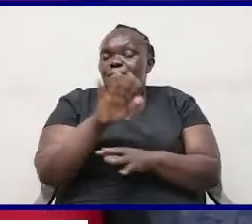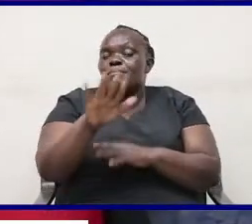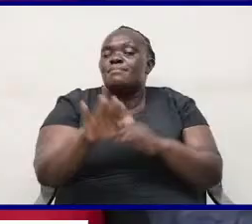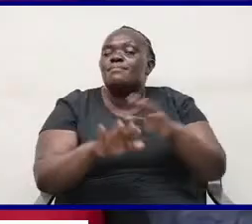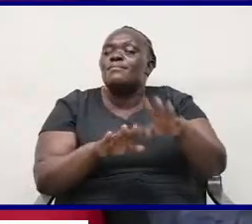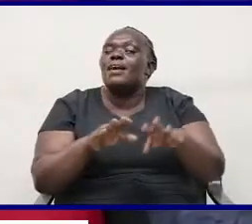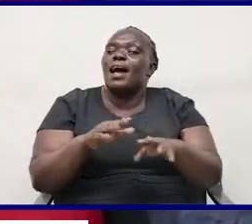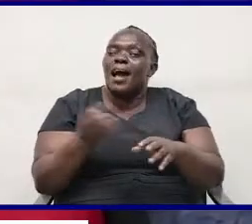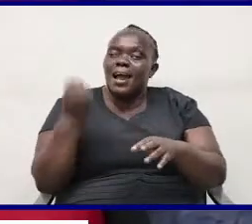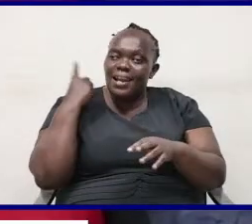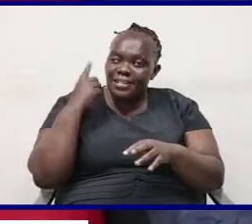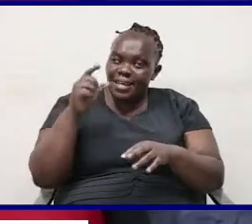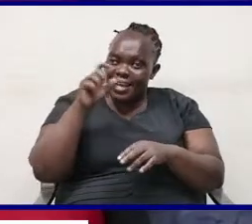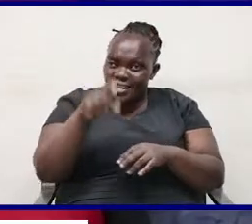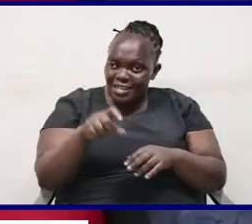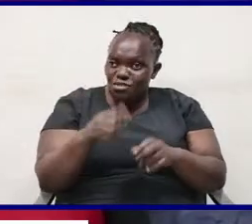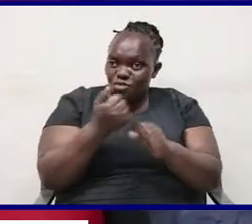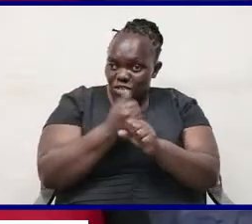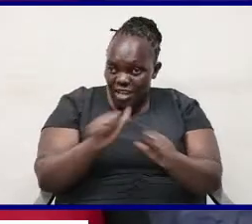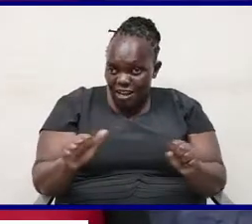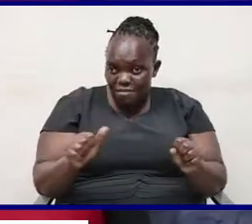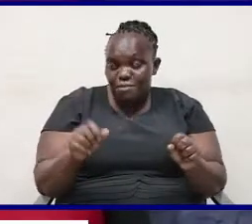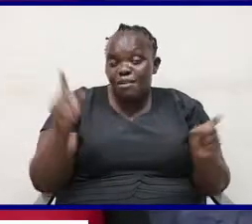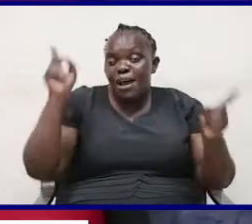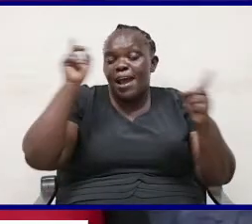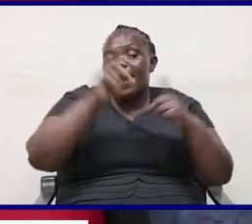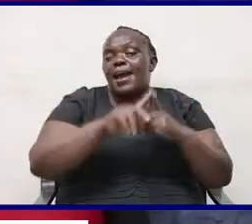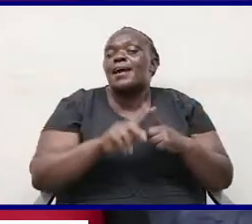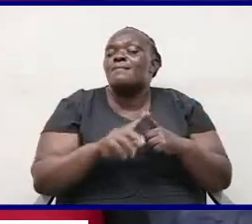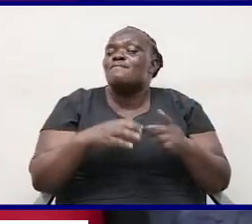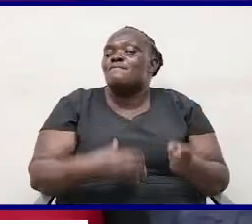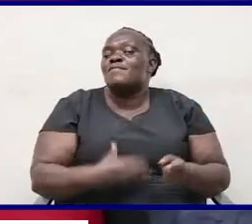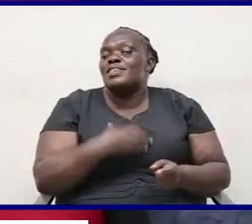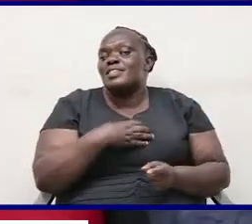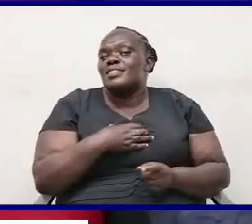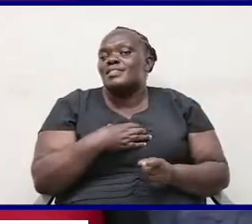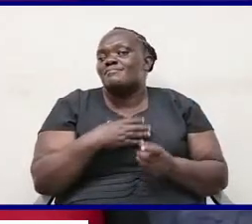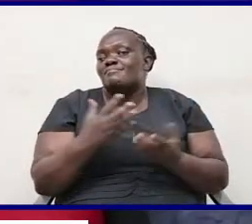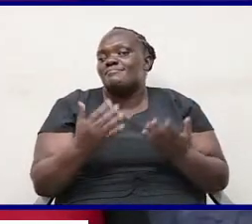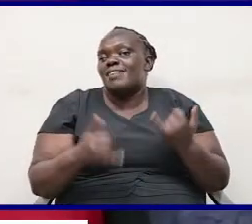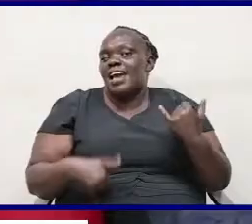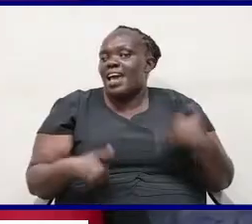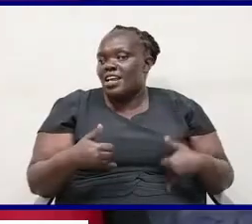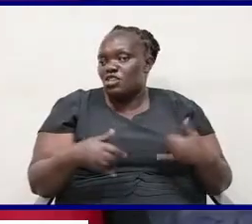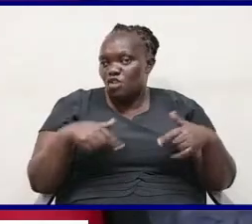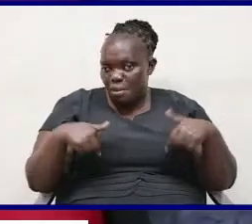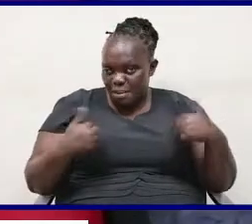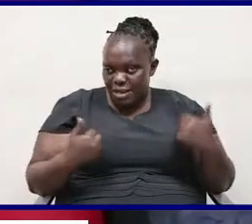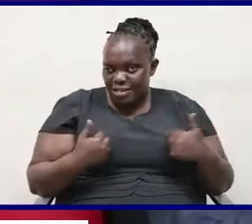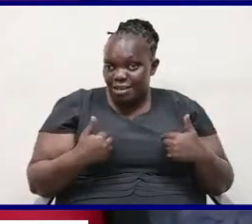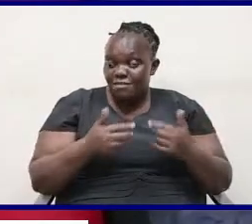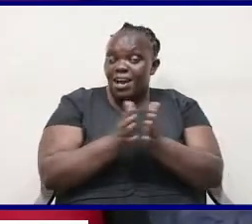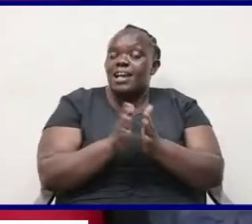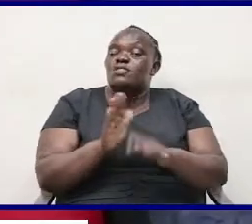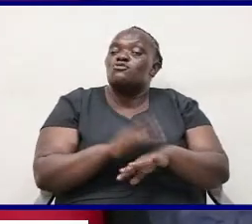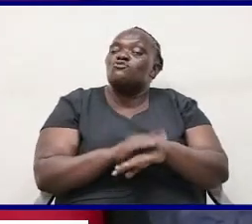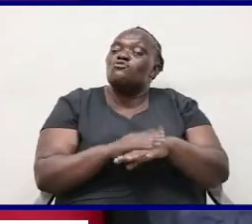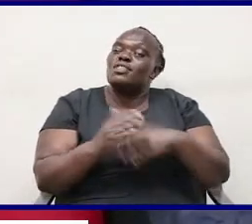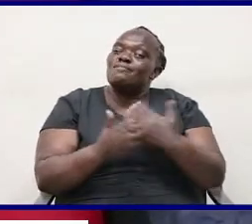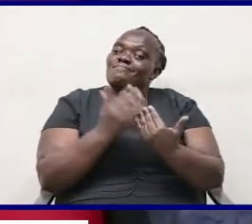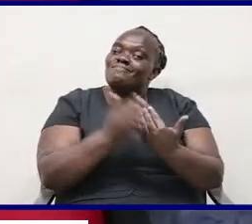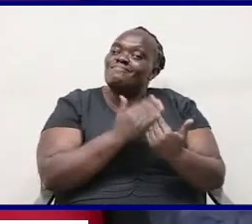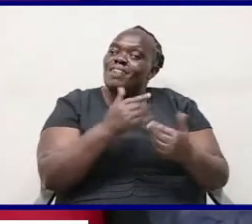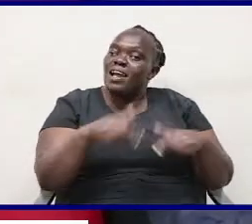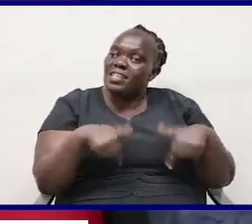of understanding that I need to save for purposes of visiting, entertaining myself, and taking good care of